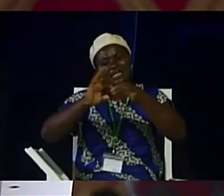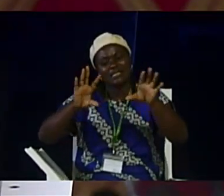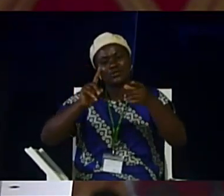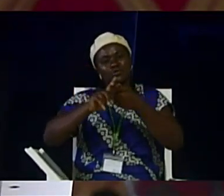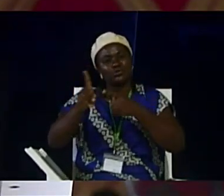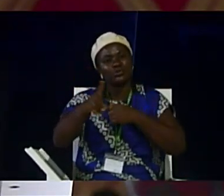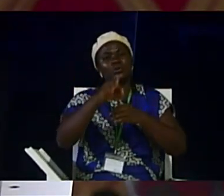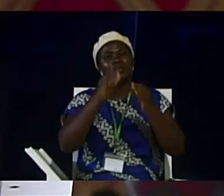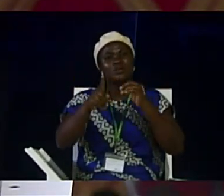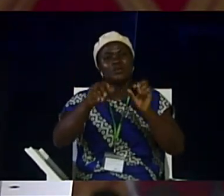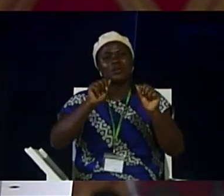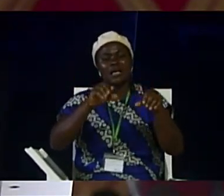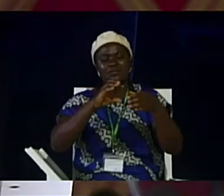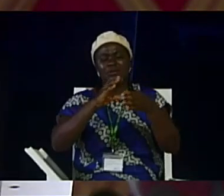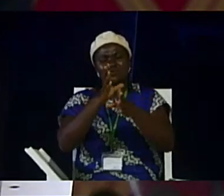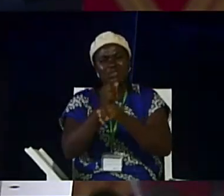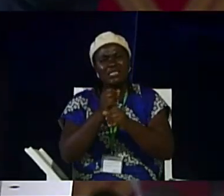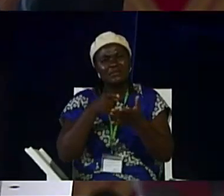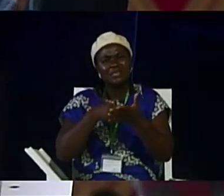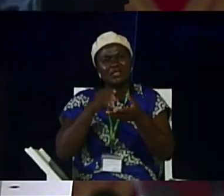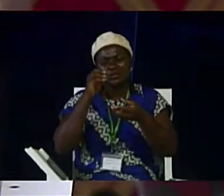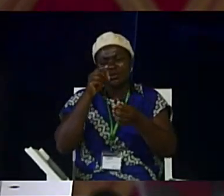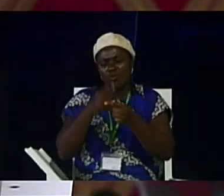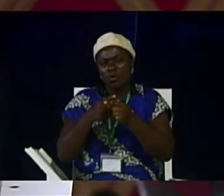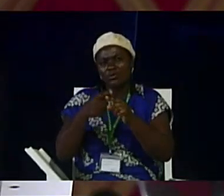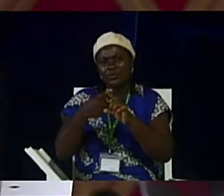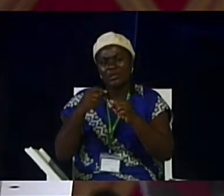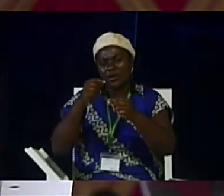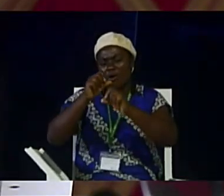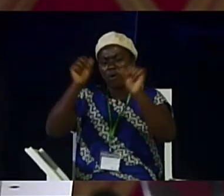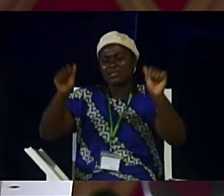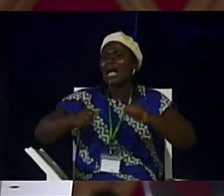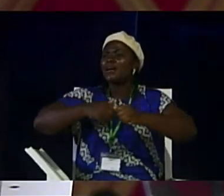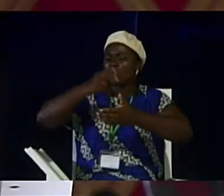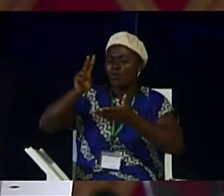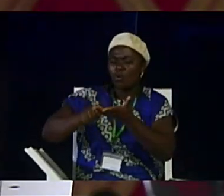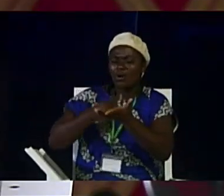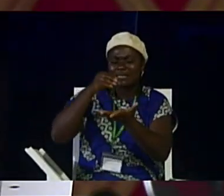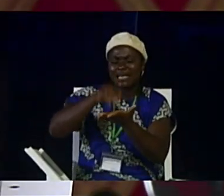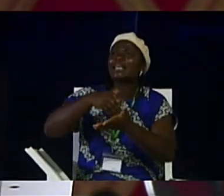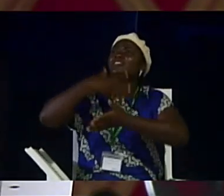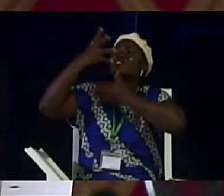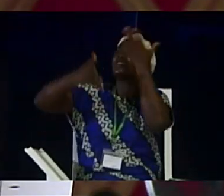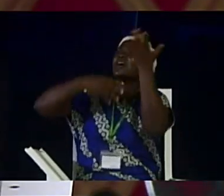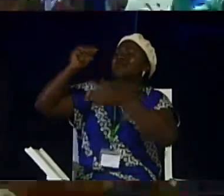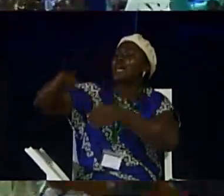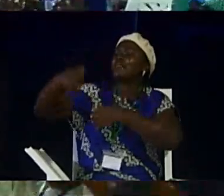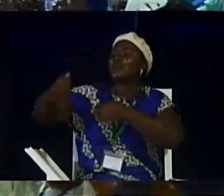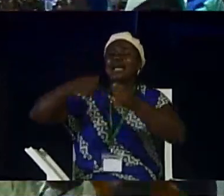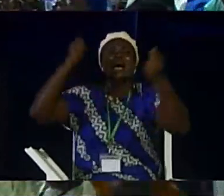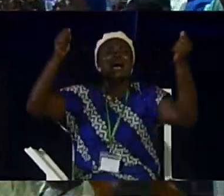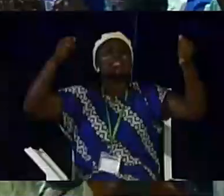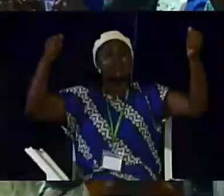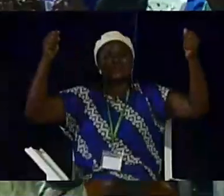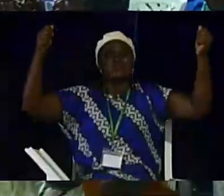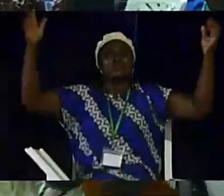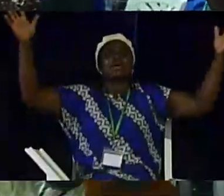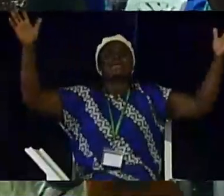you can receive this word from this altar, once again, shout another hallelujah.